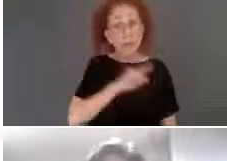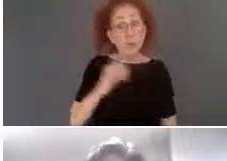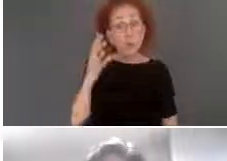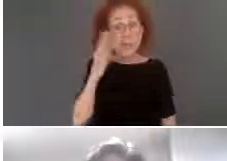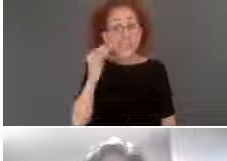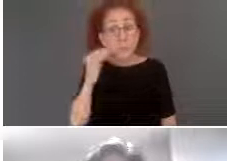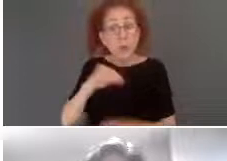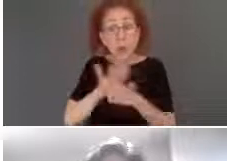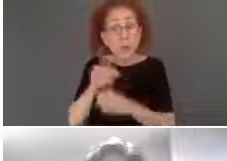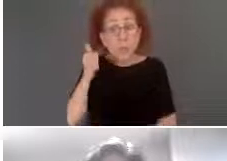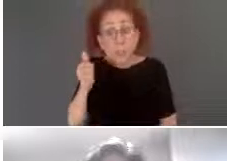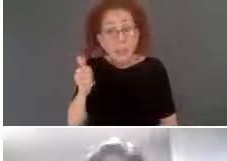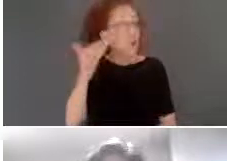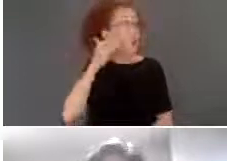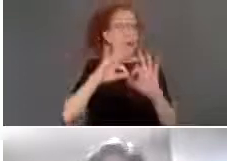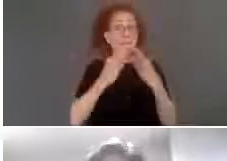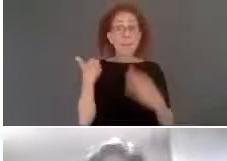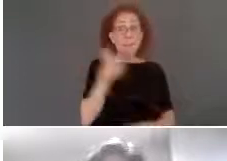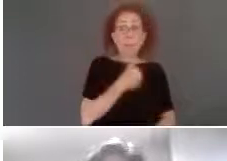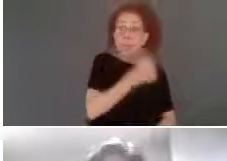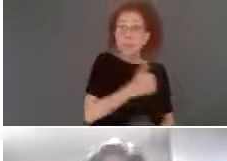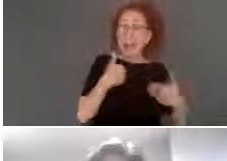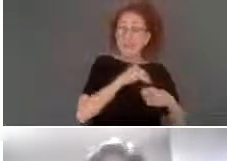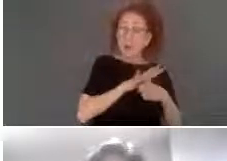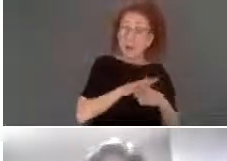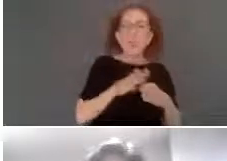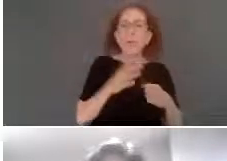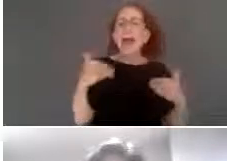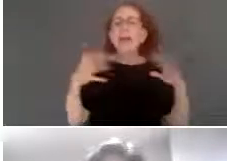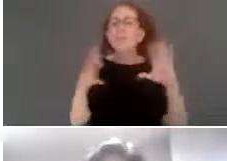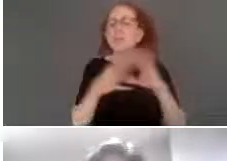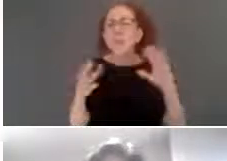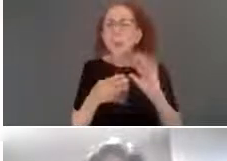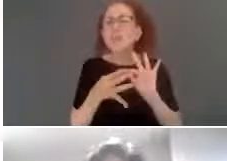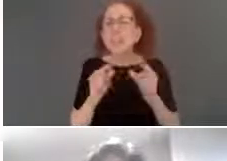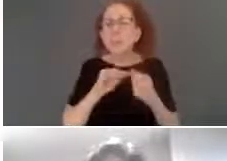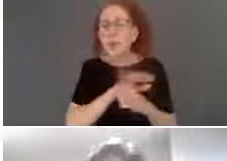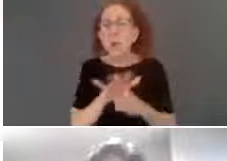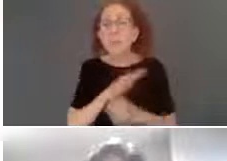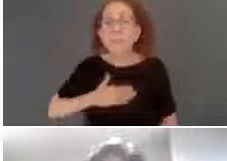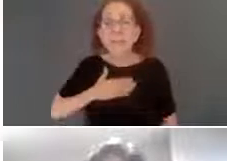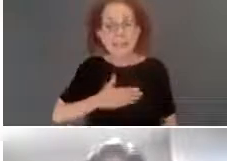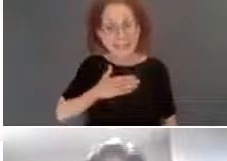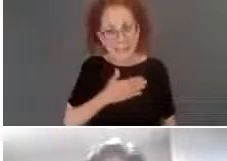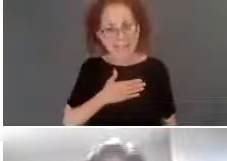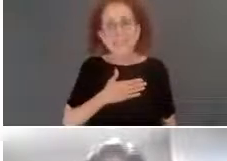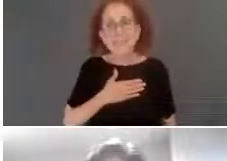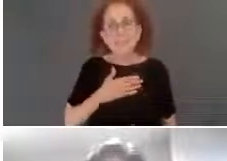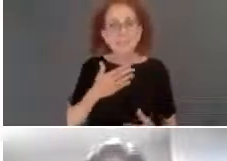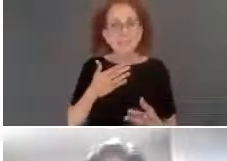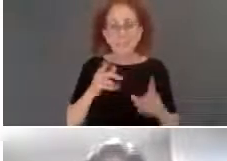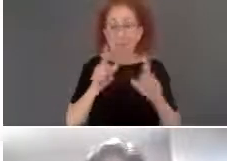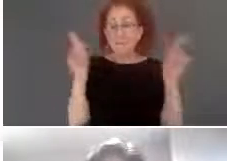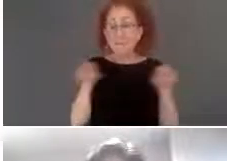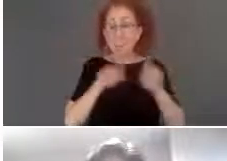if you know a family member or a story that you want to share COVID related, please, I encourage you to please fill out the form